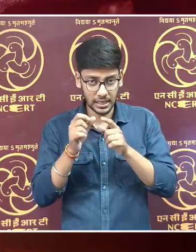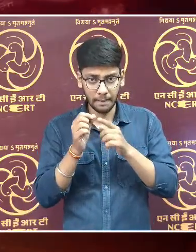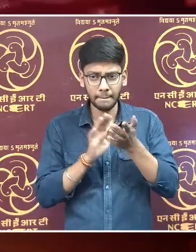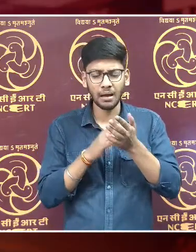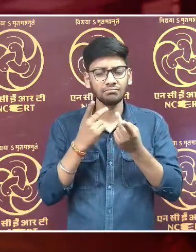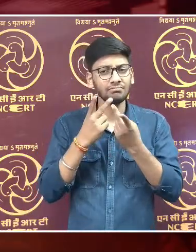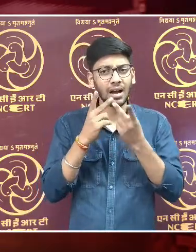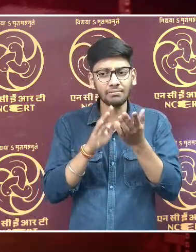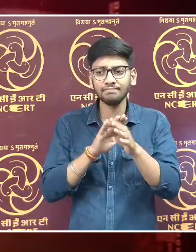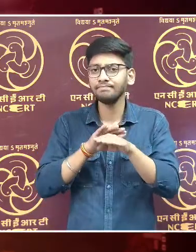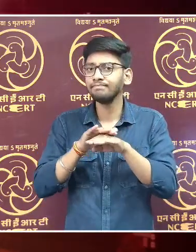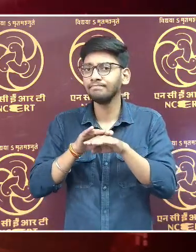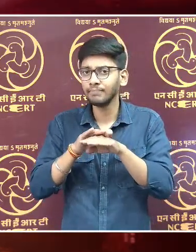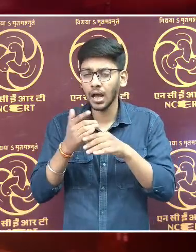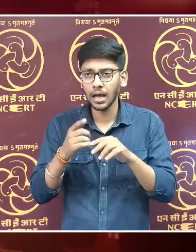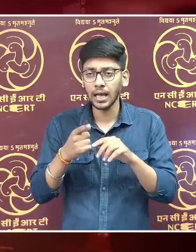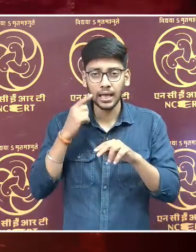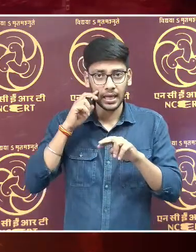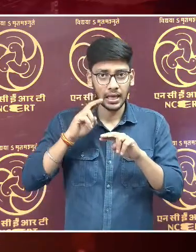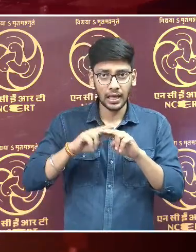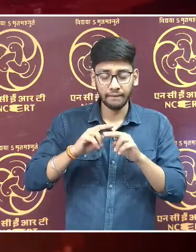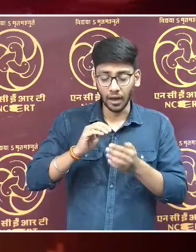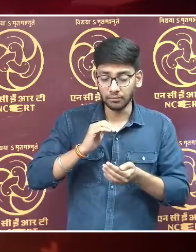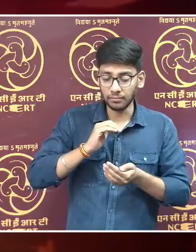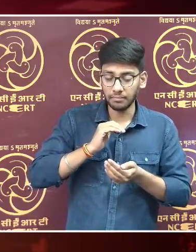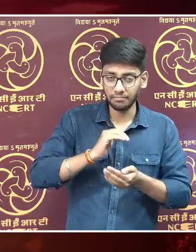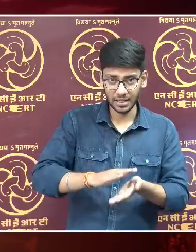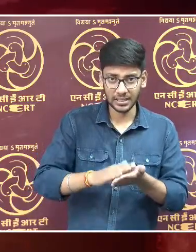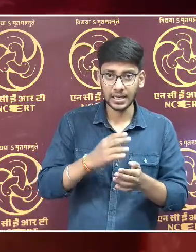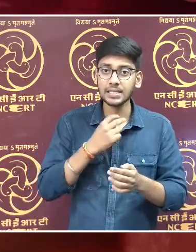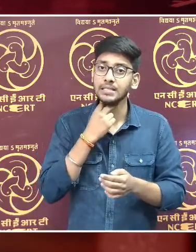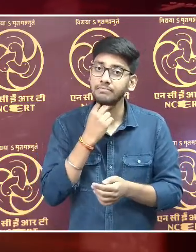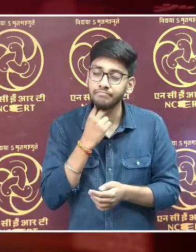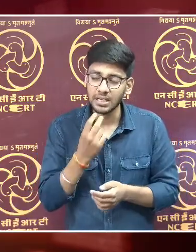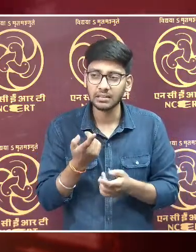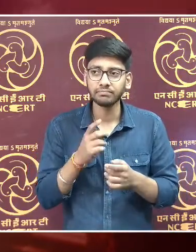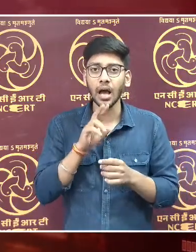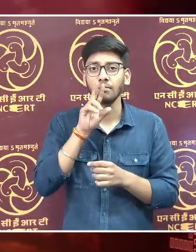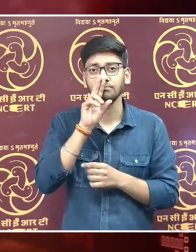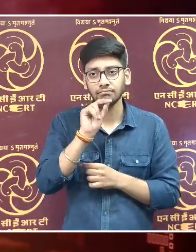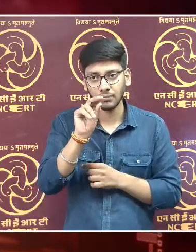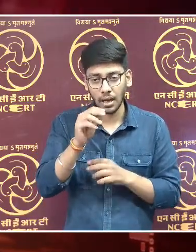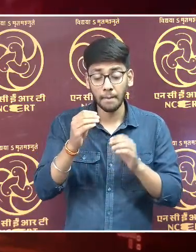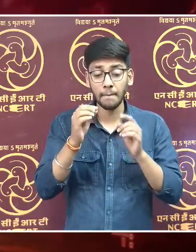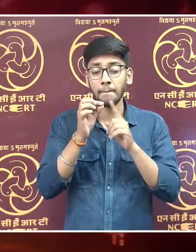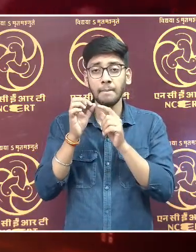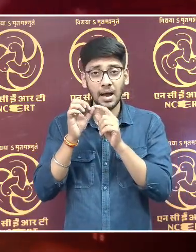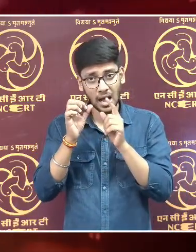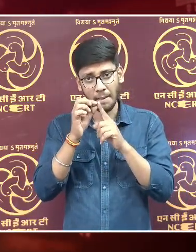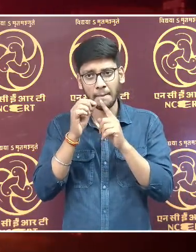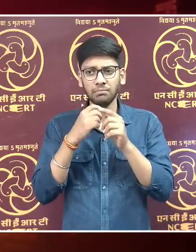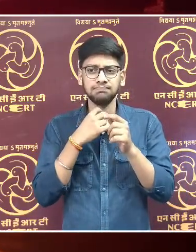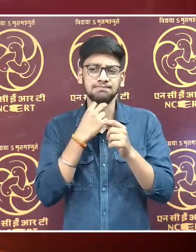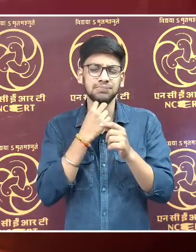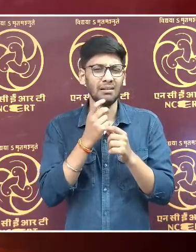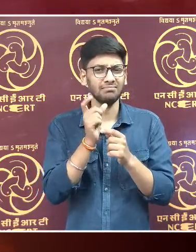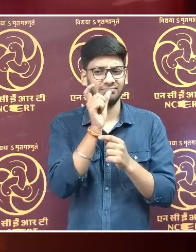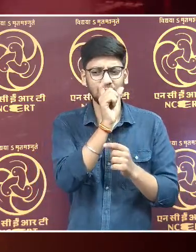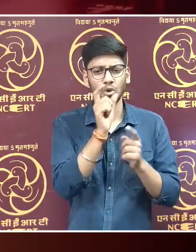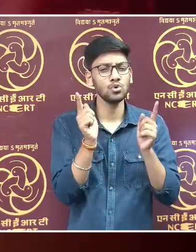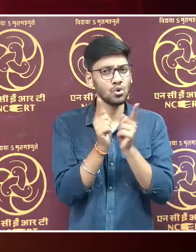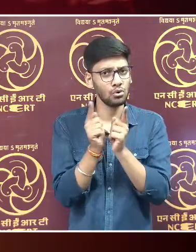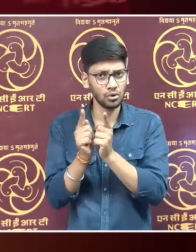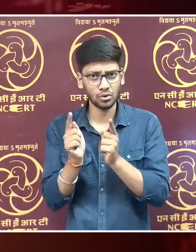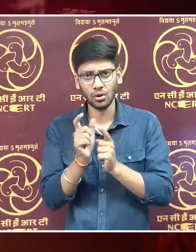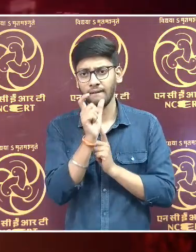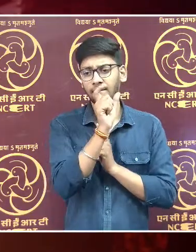because by this time the child starts developing the speech and language, like the child will start babbling, like papa papa papa coo, like that the child will start